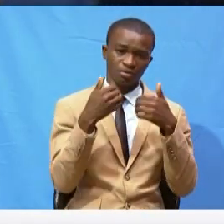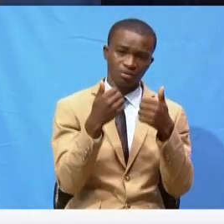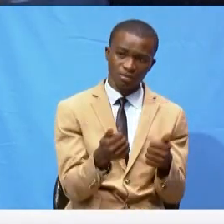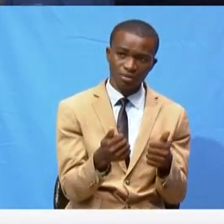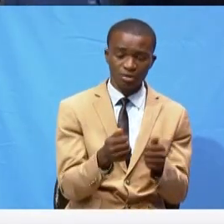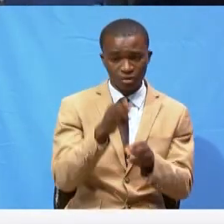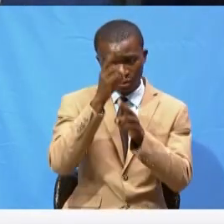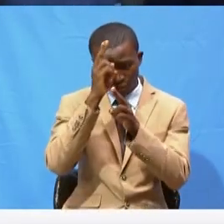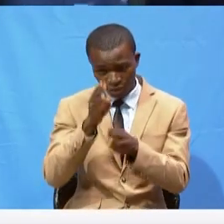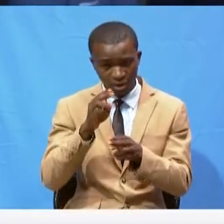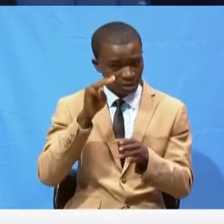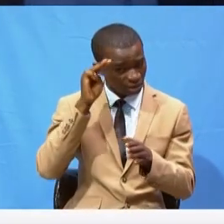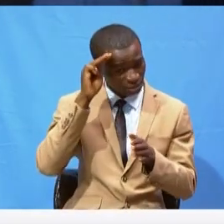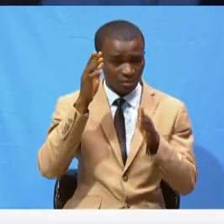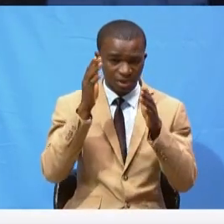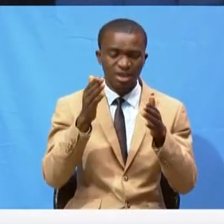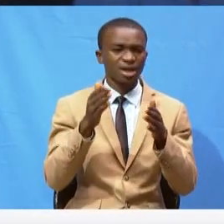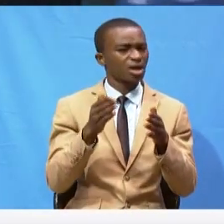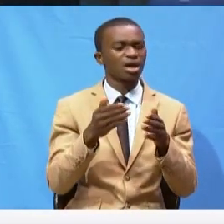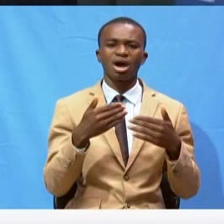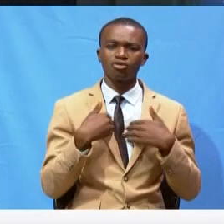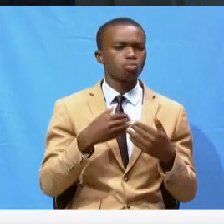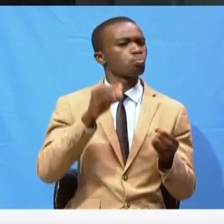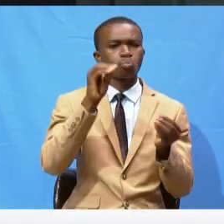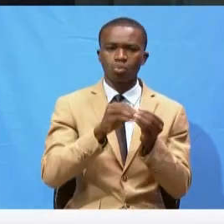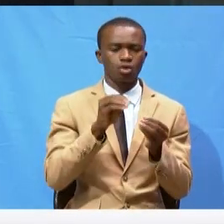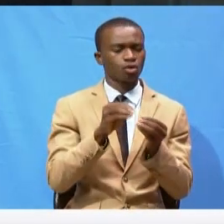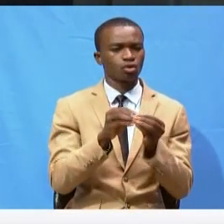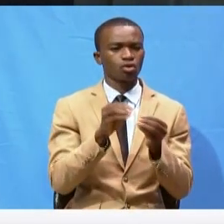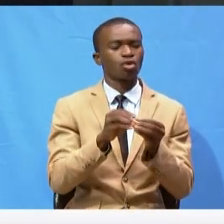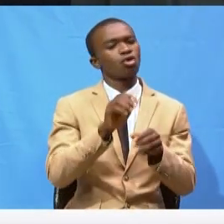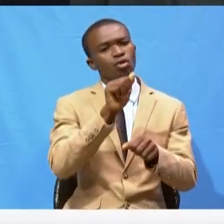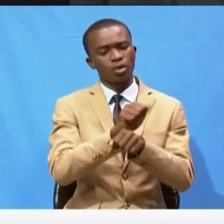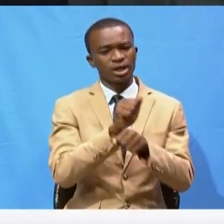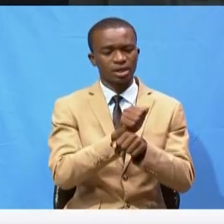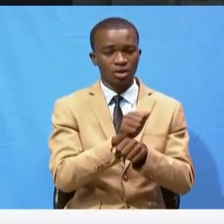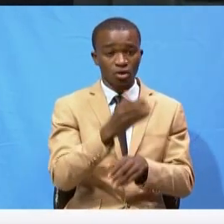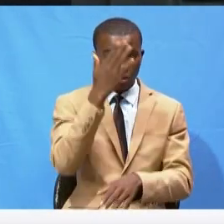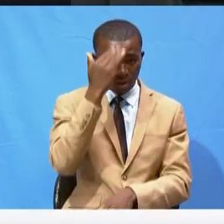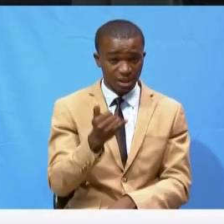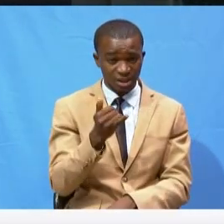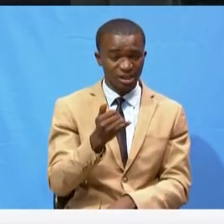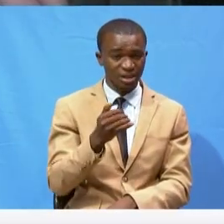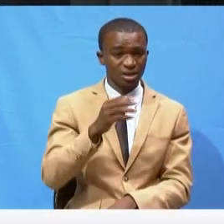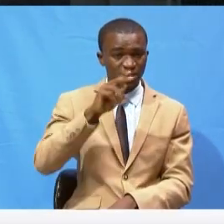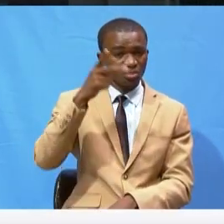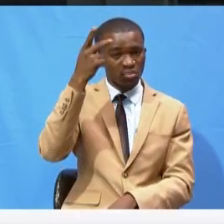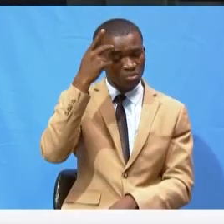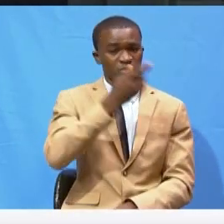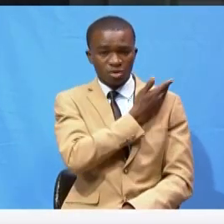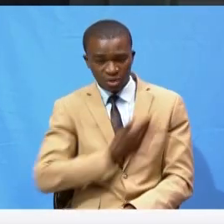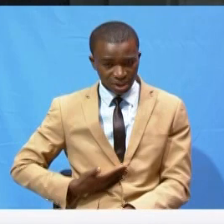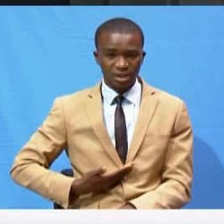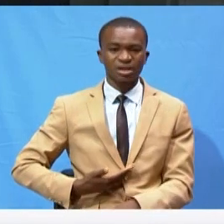Minister has a huge commitment, and, that is what is needed, the political will, the training of staff, and